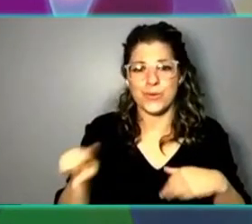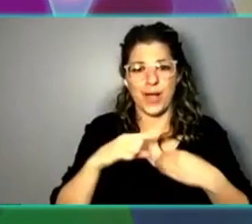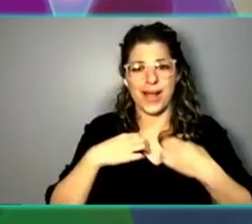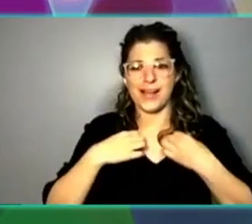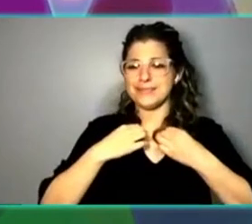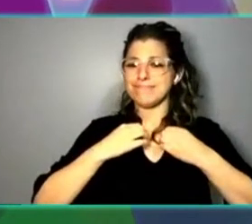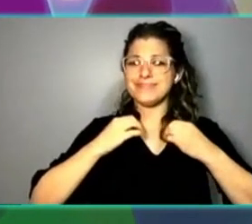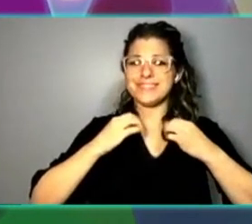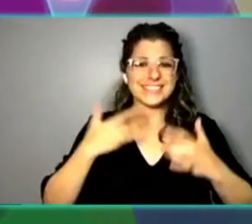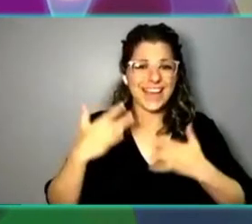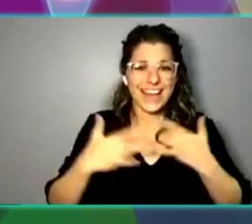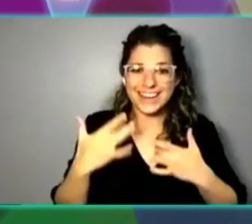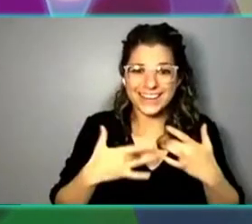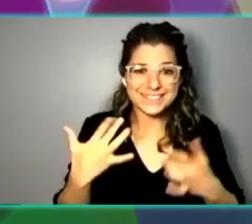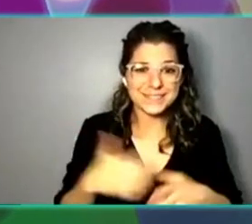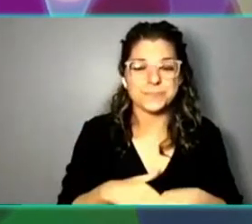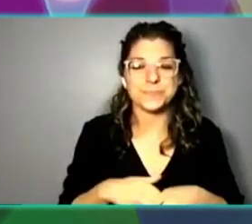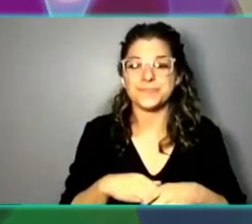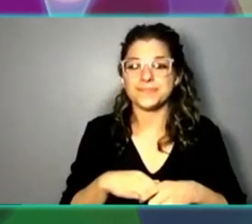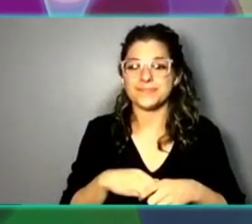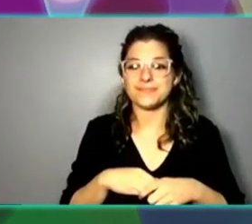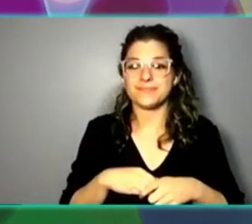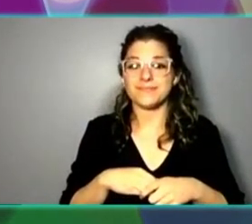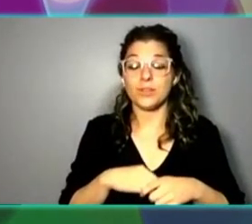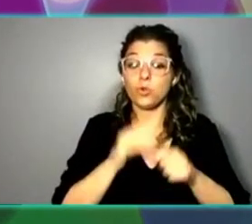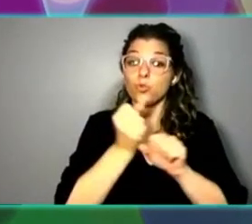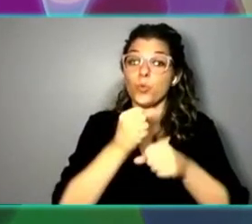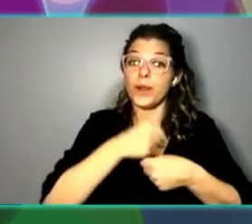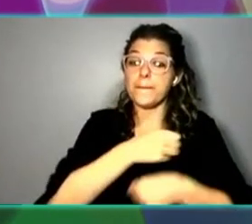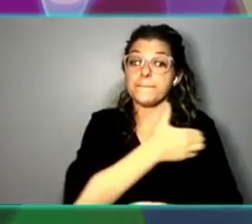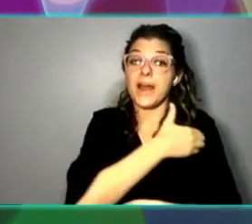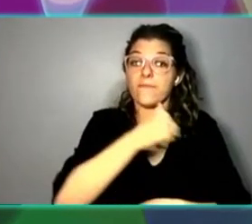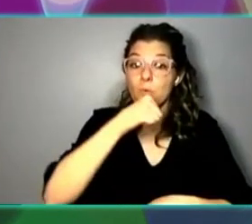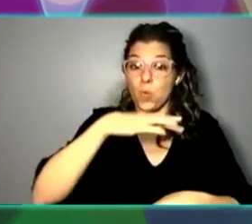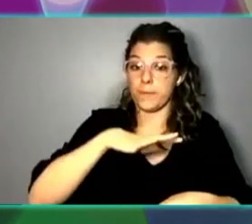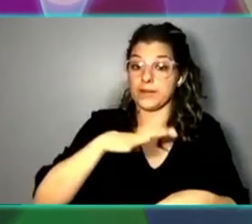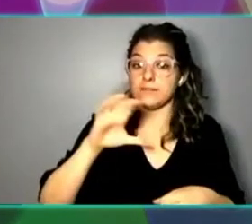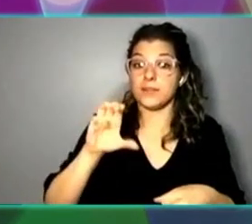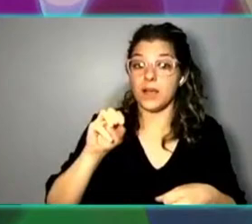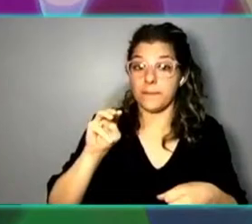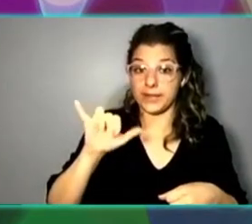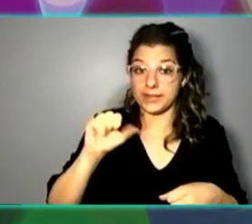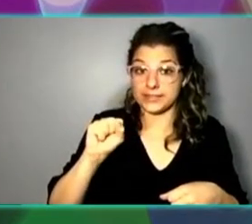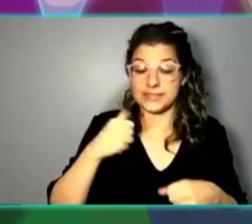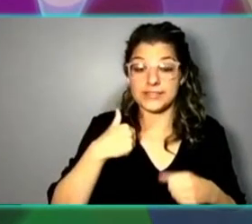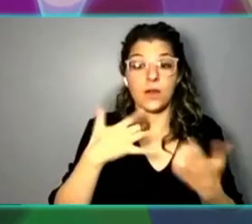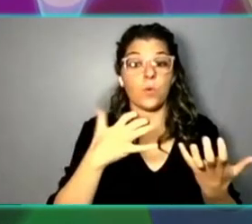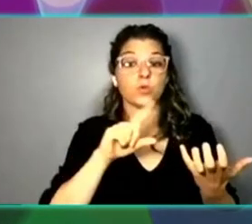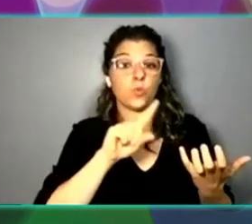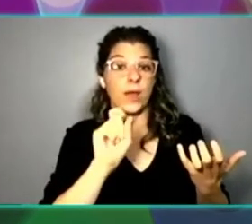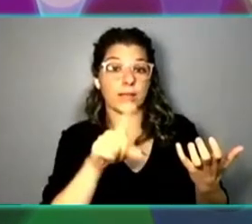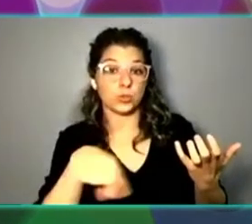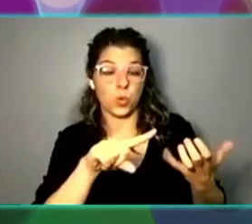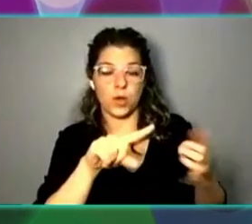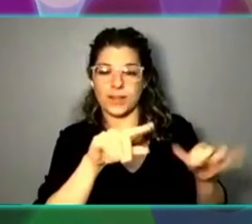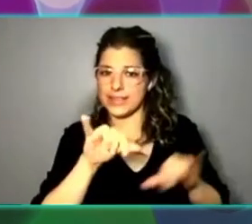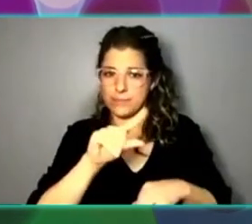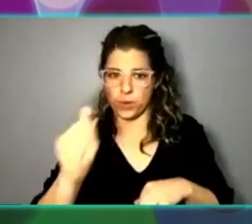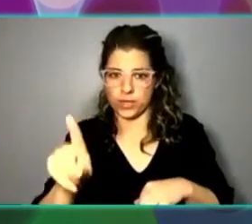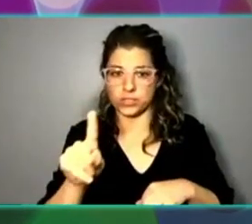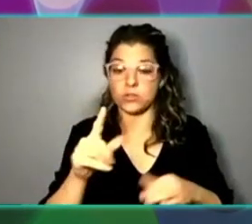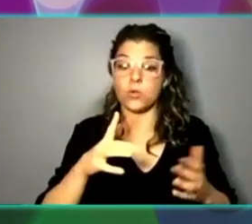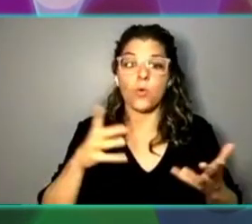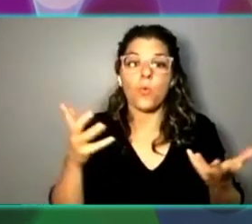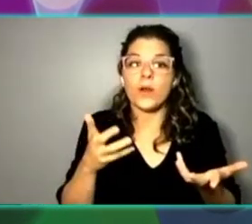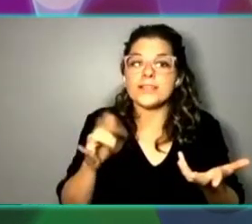so excited. So creating powerful women in comics, I want to ask you all the same question. What does